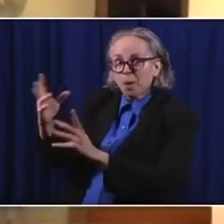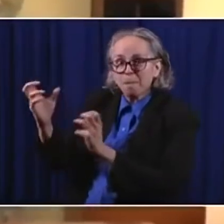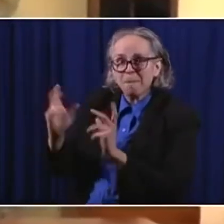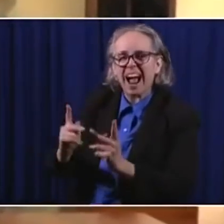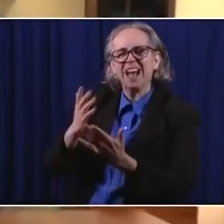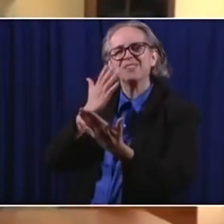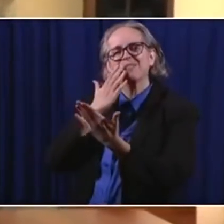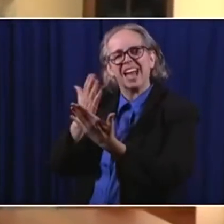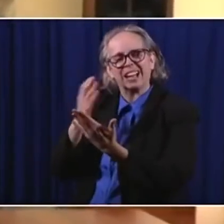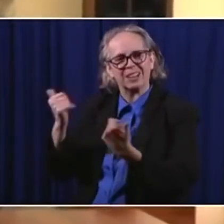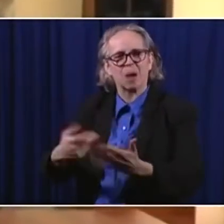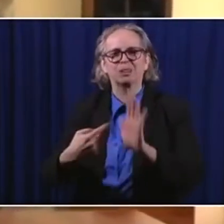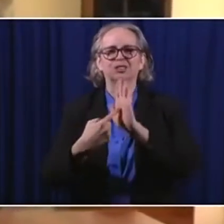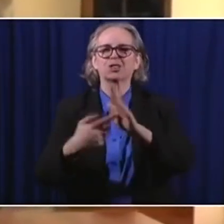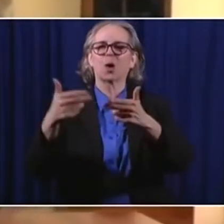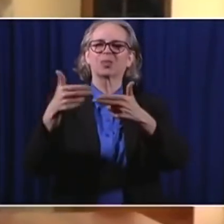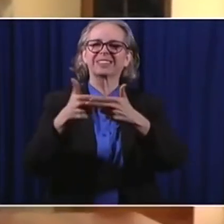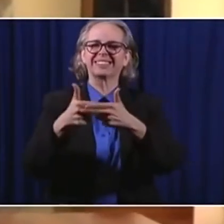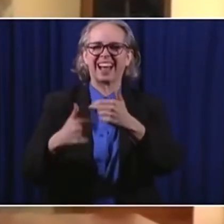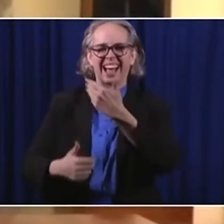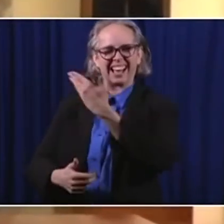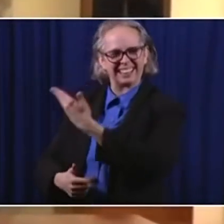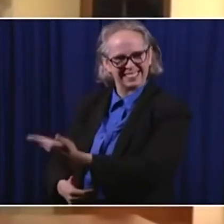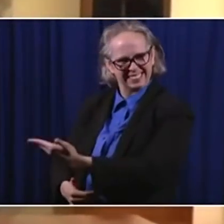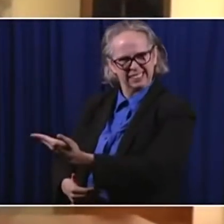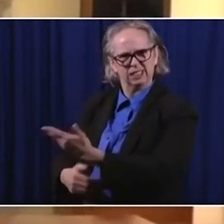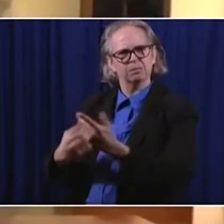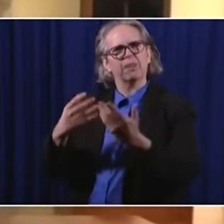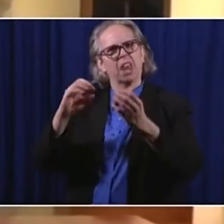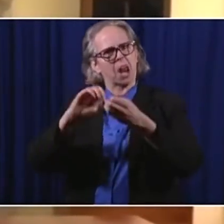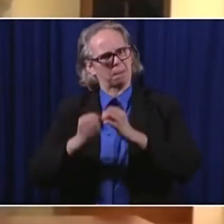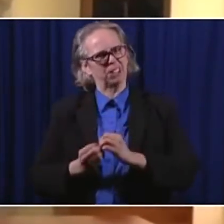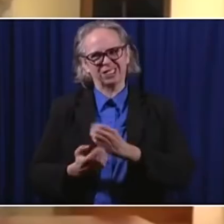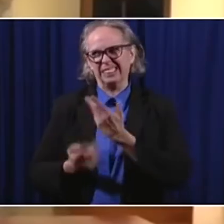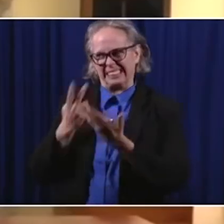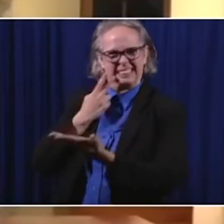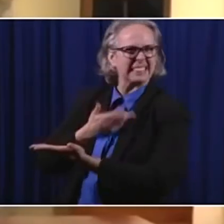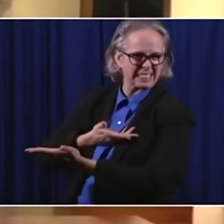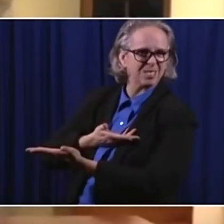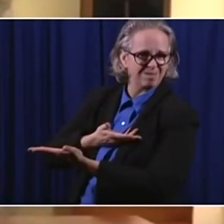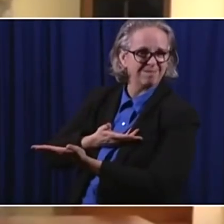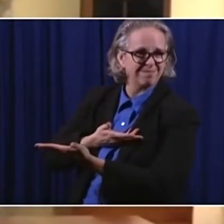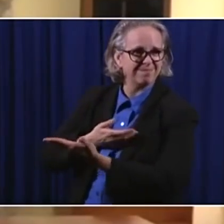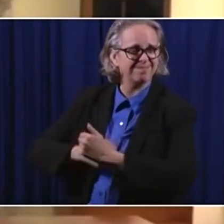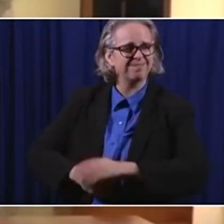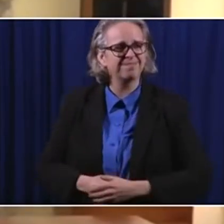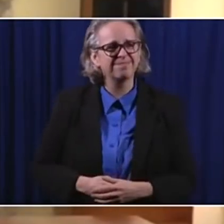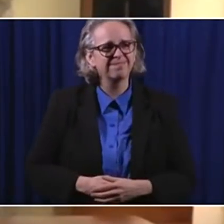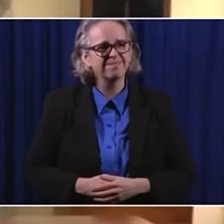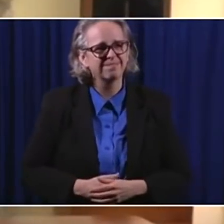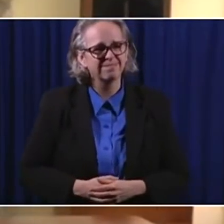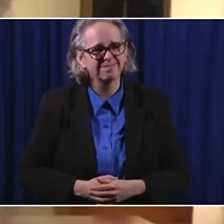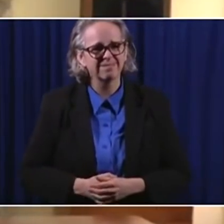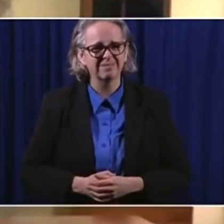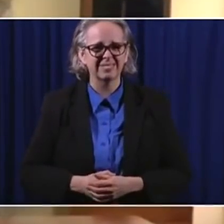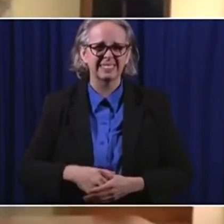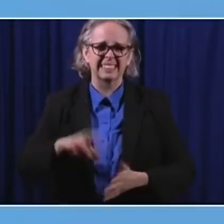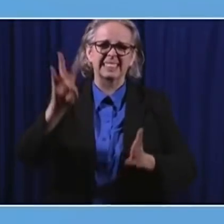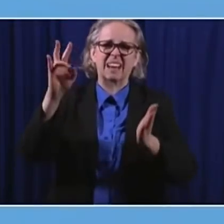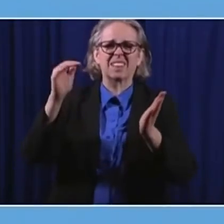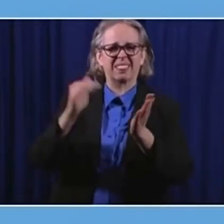As for Governor DeWine, he's giving an update on the status of the coronavirus in his state. Let's listen in. 7,000